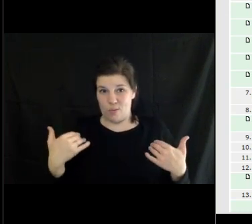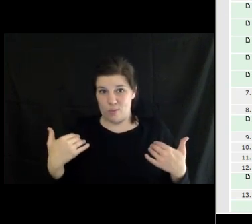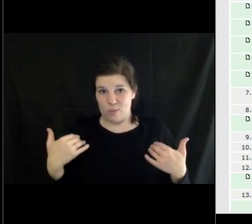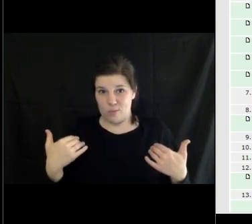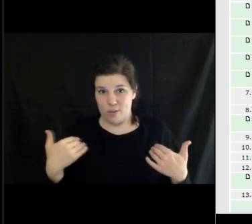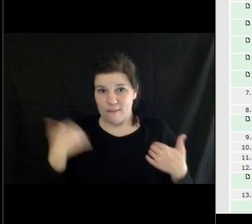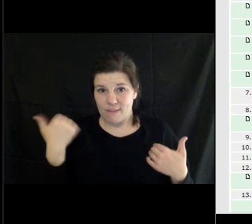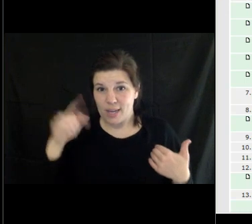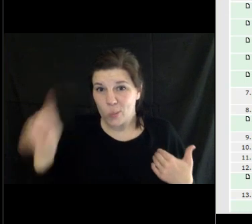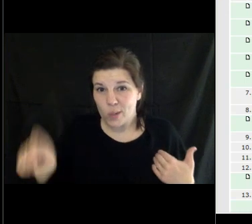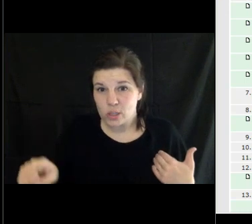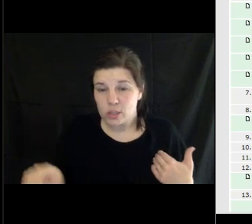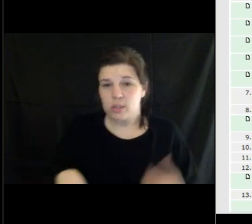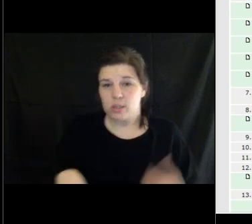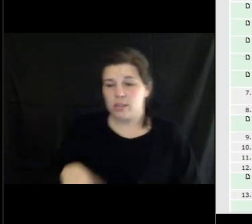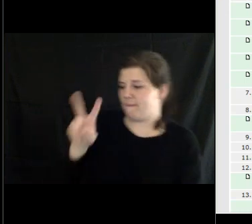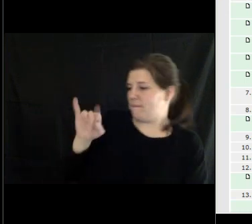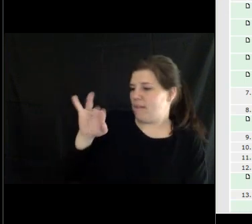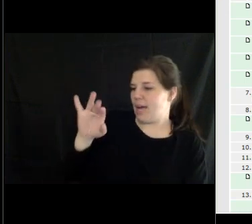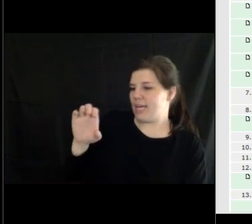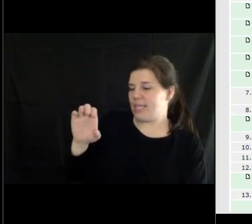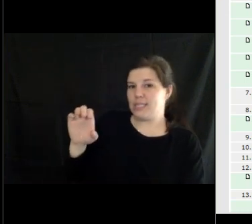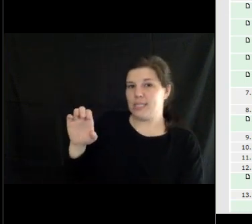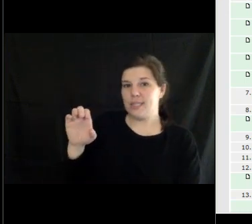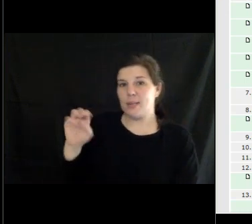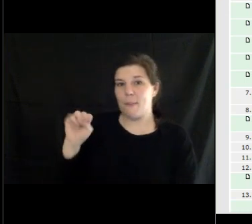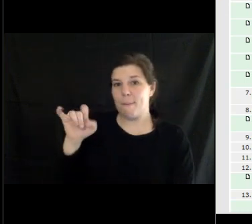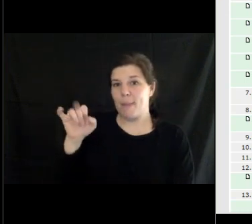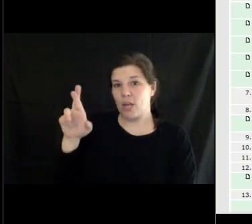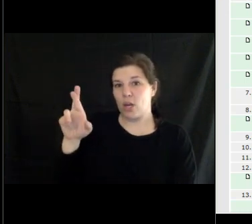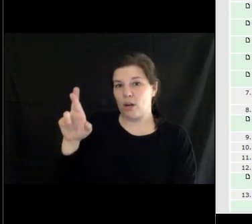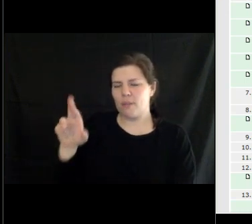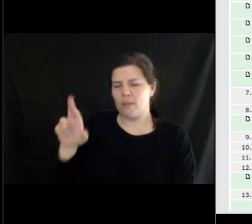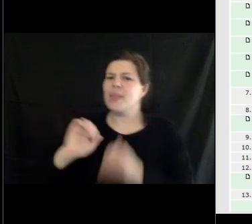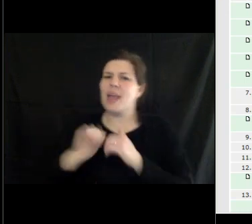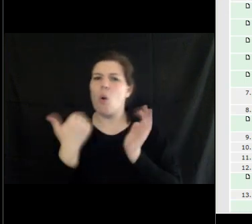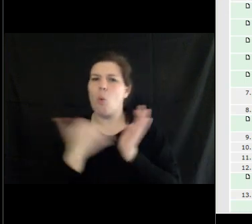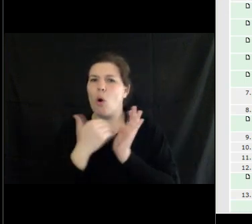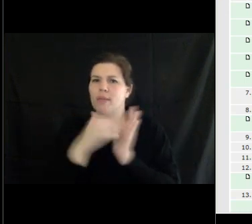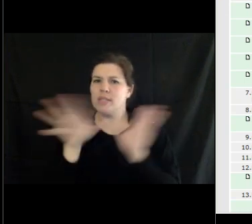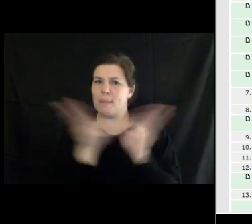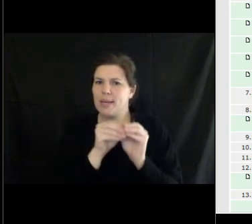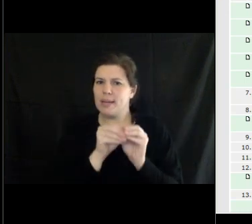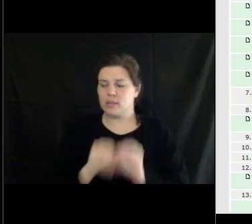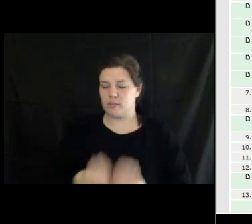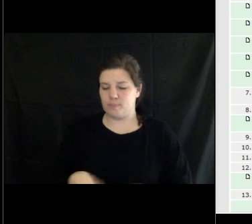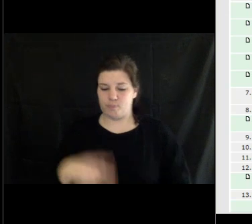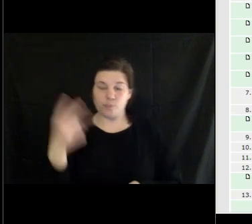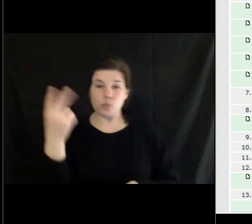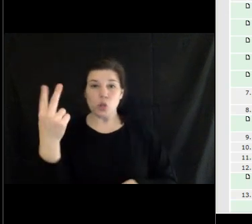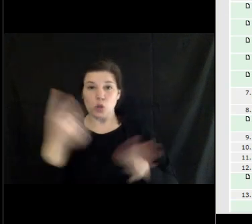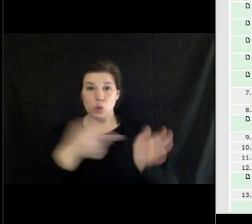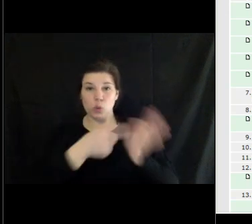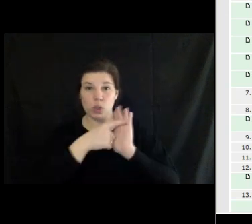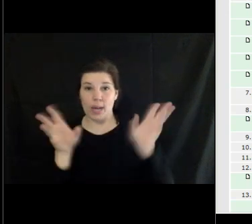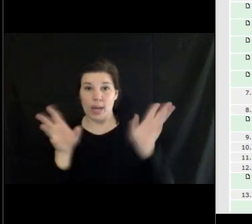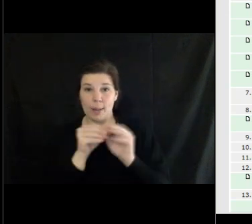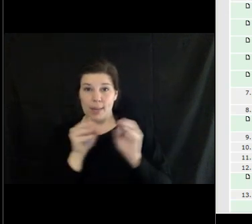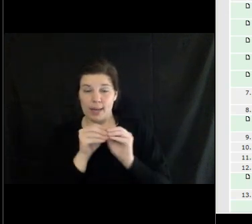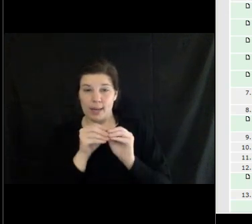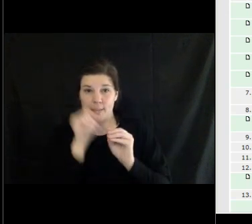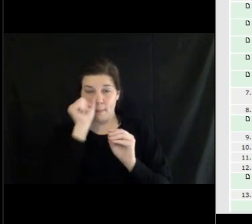Yes, Vice Mayor. How often are these meetings? There are 2 required meetings by statute